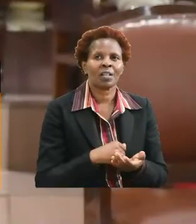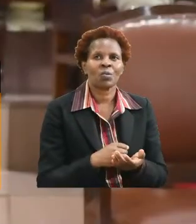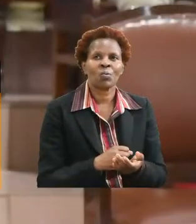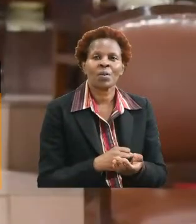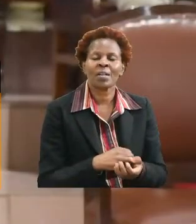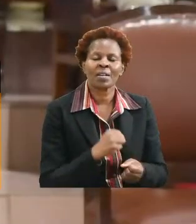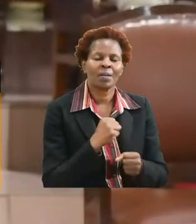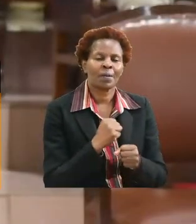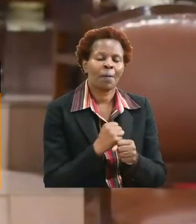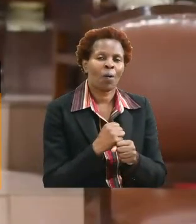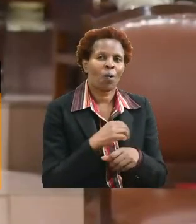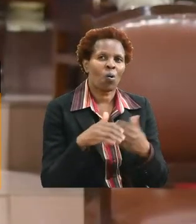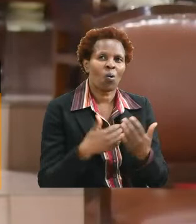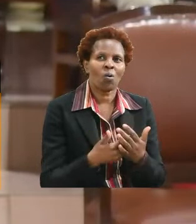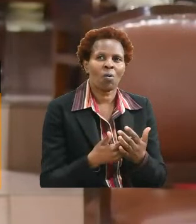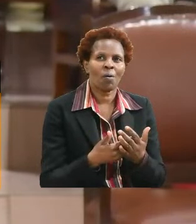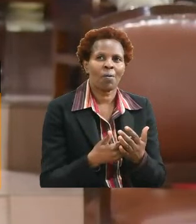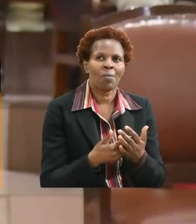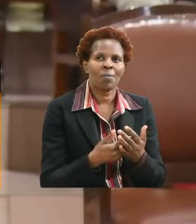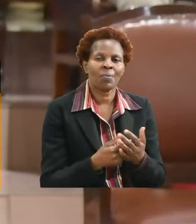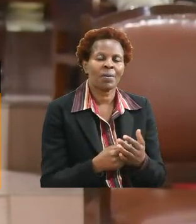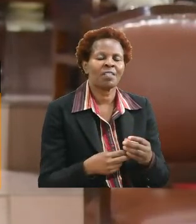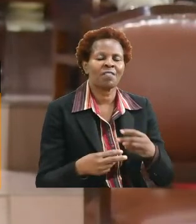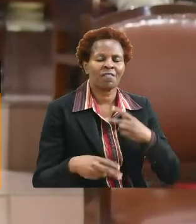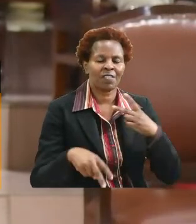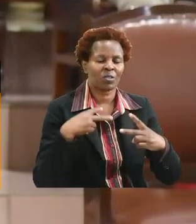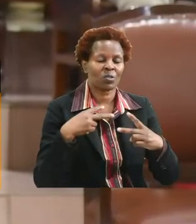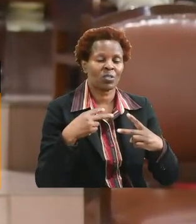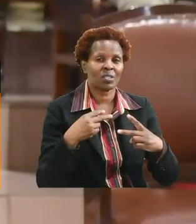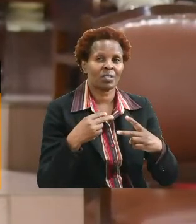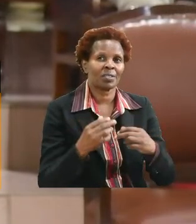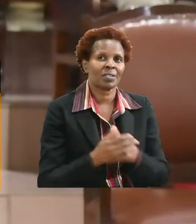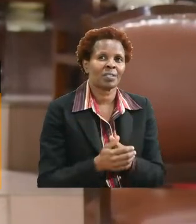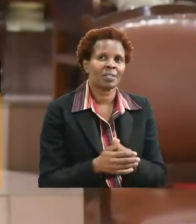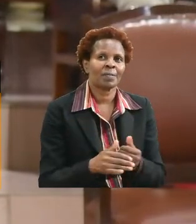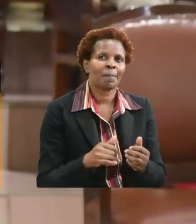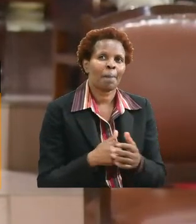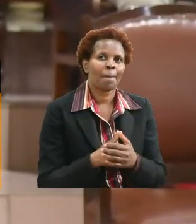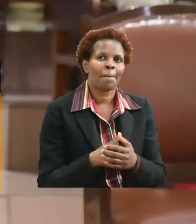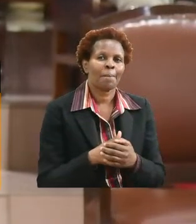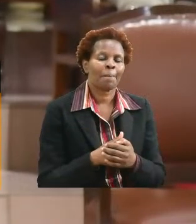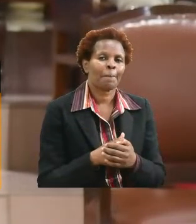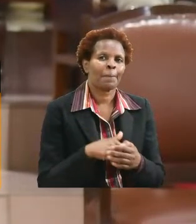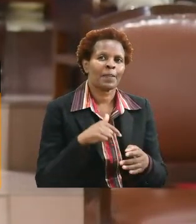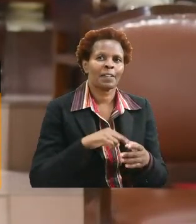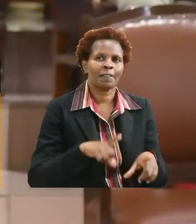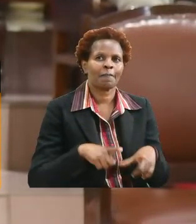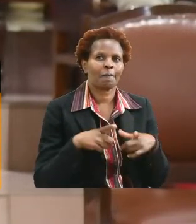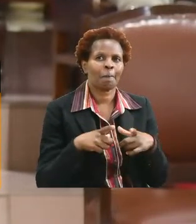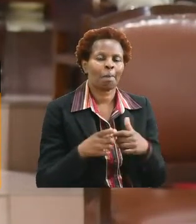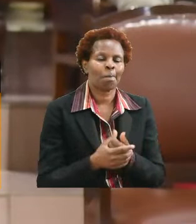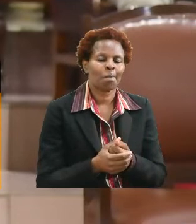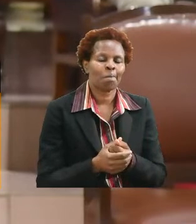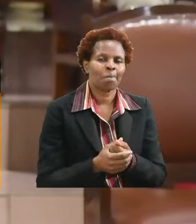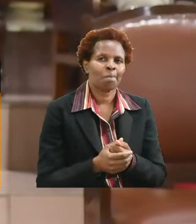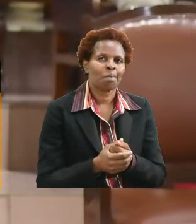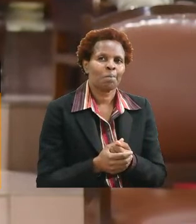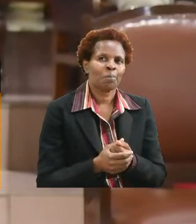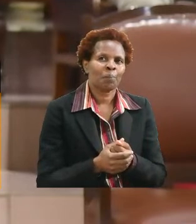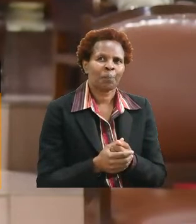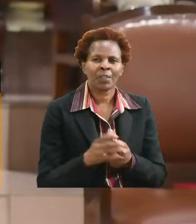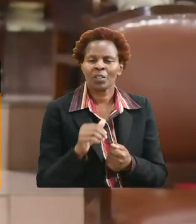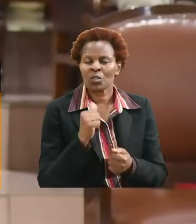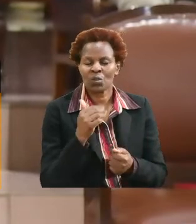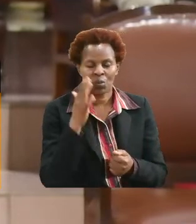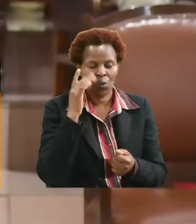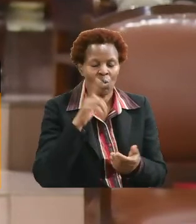overcome those very situations with the comfort that comes from God alone. I don't know what comes